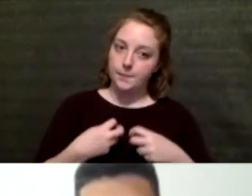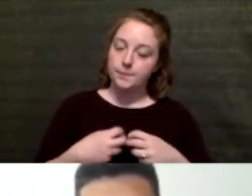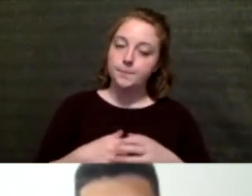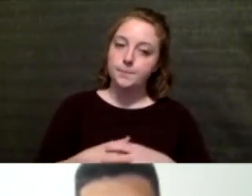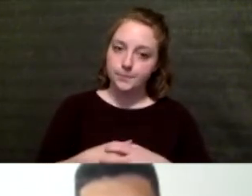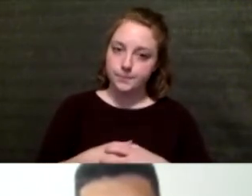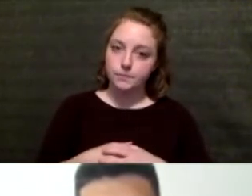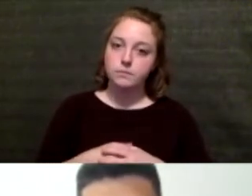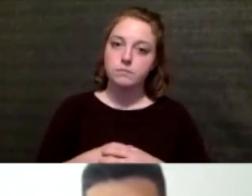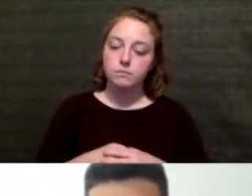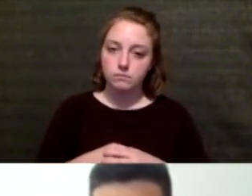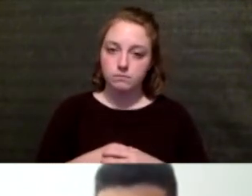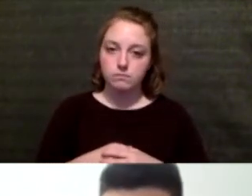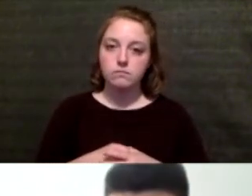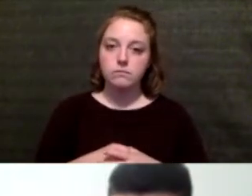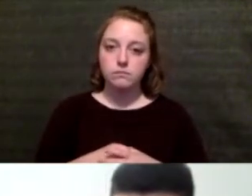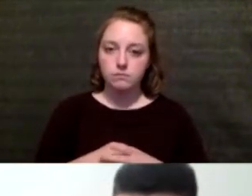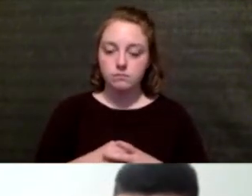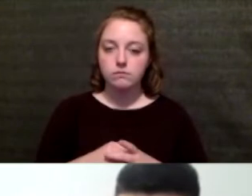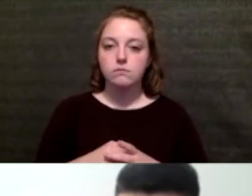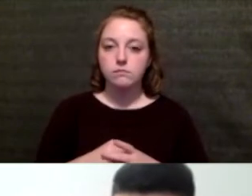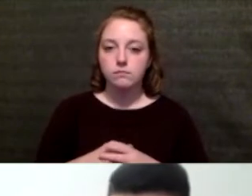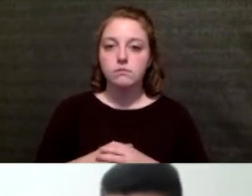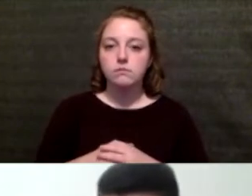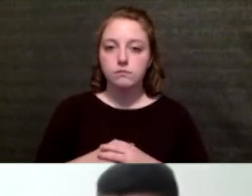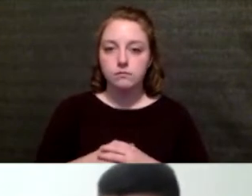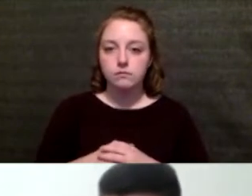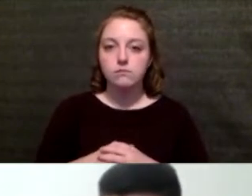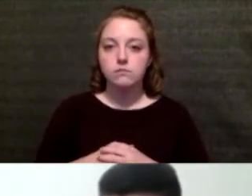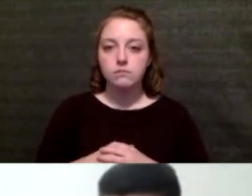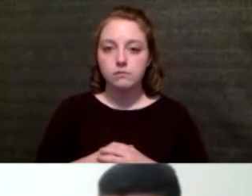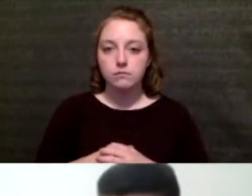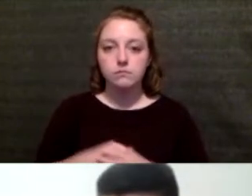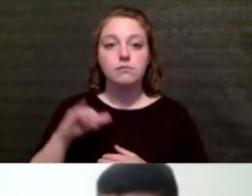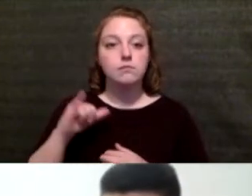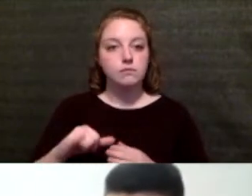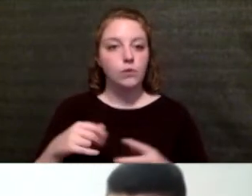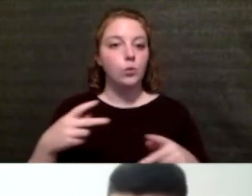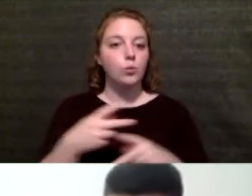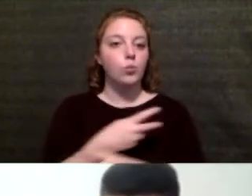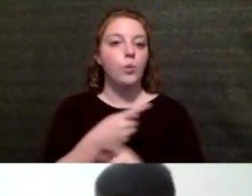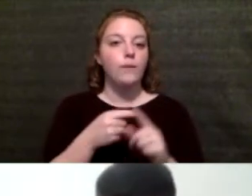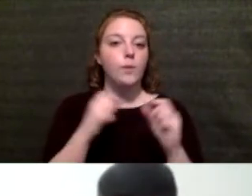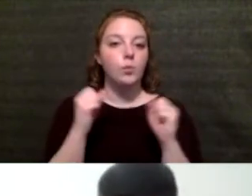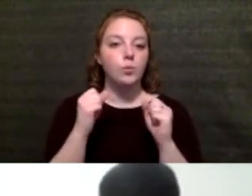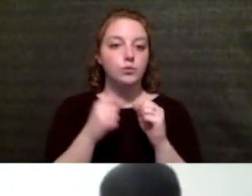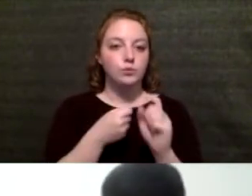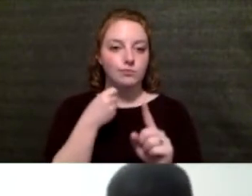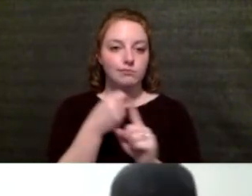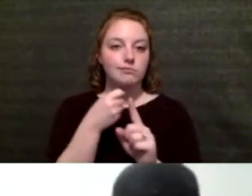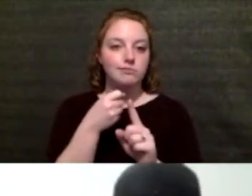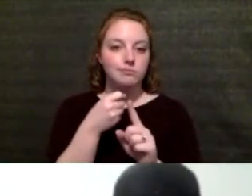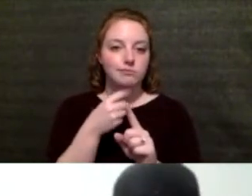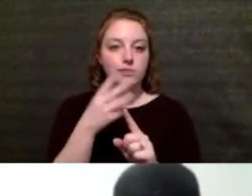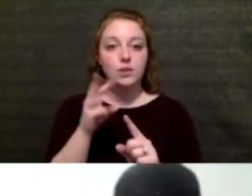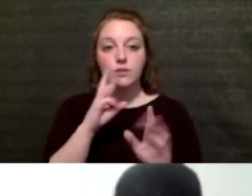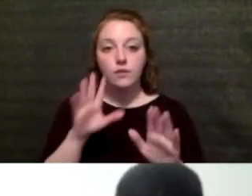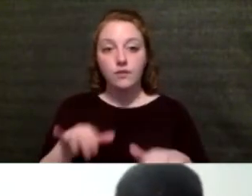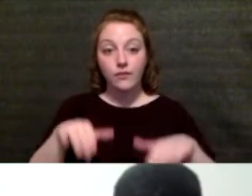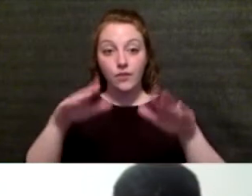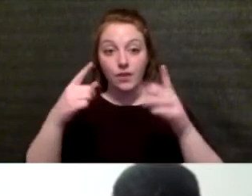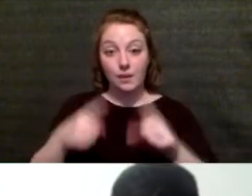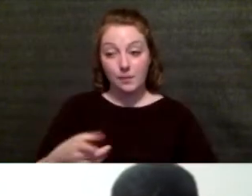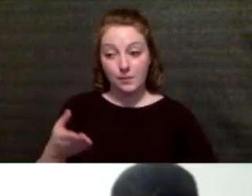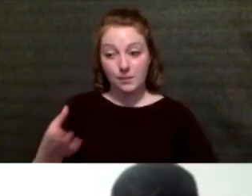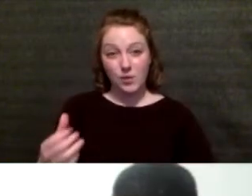and I think that was, you know, evidenced by the, the damage with the storm, um, and the flooding that occurred in that